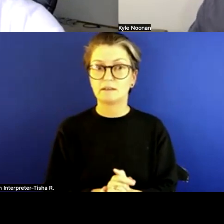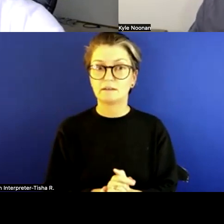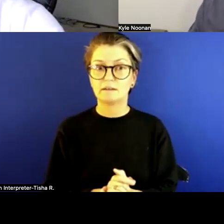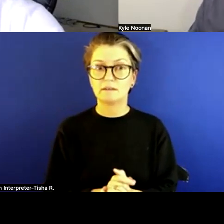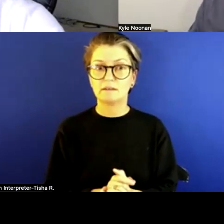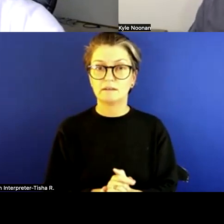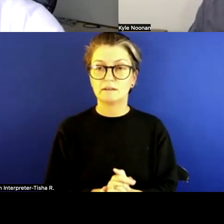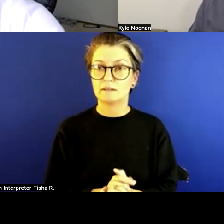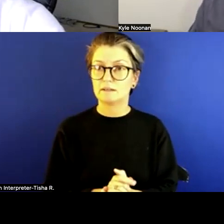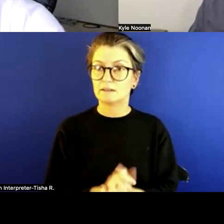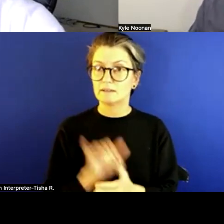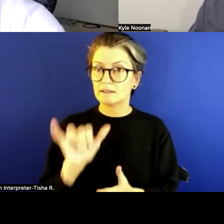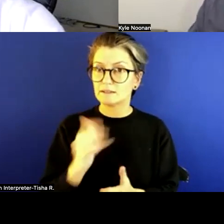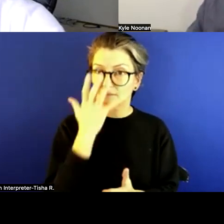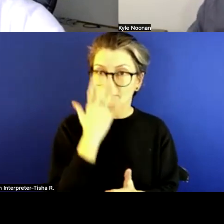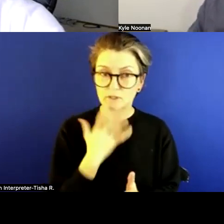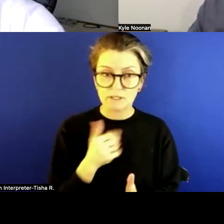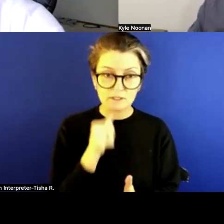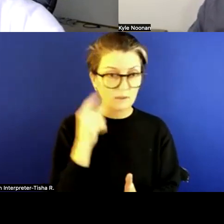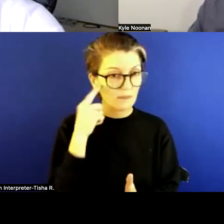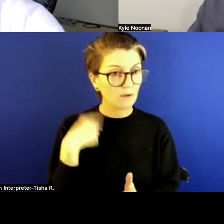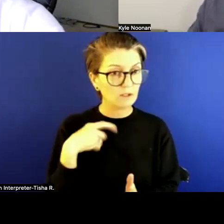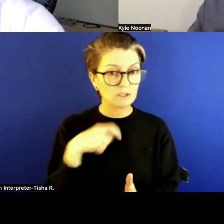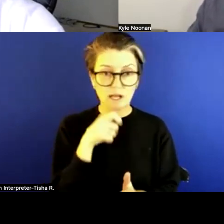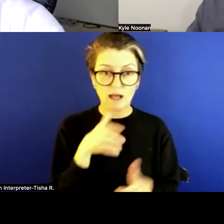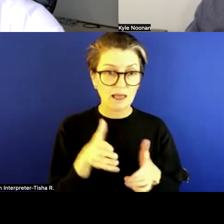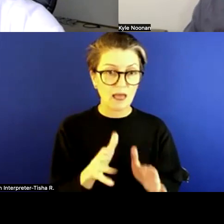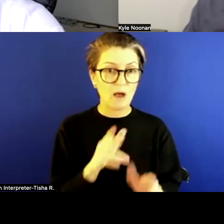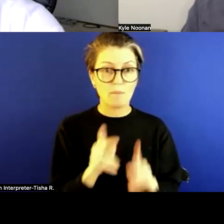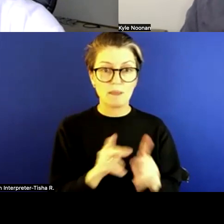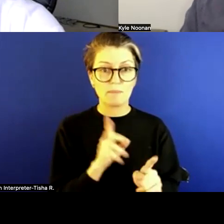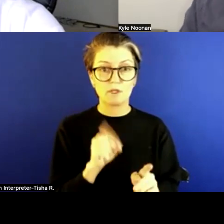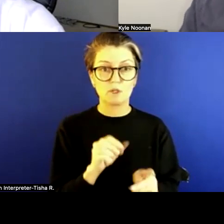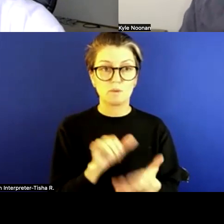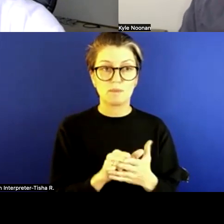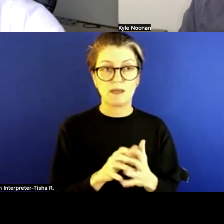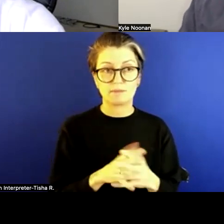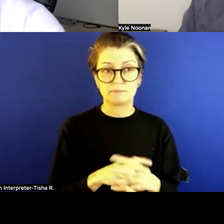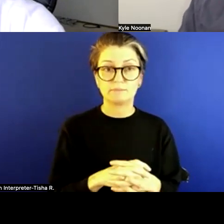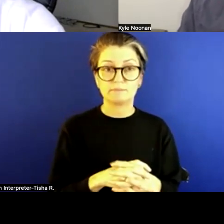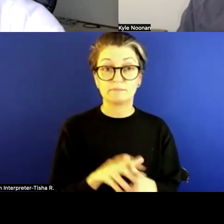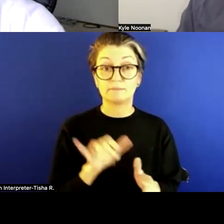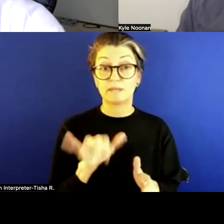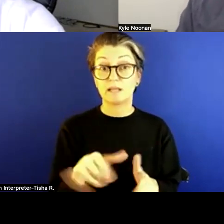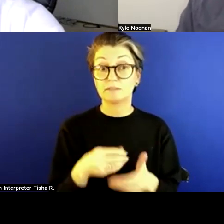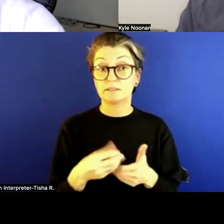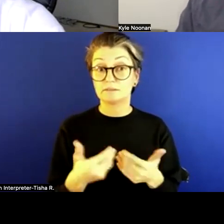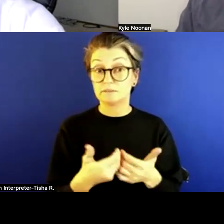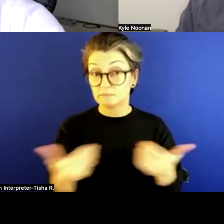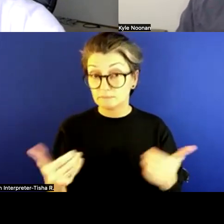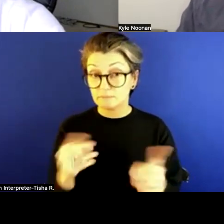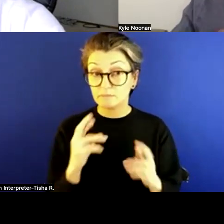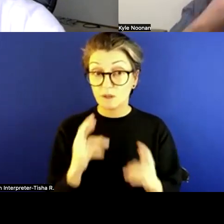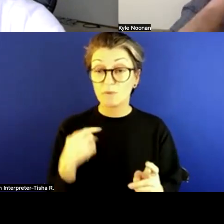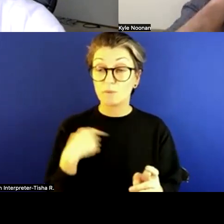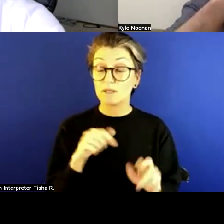and that's unfortunate. I don't think we should allow anybody to do that. But that's something external that hopefully we can deal